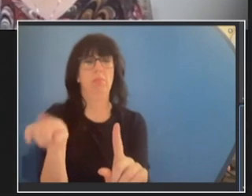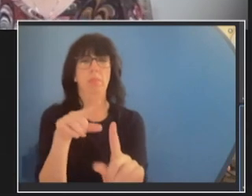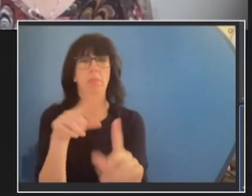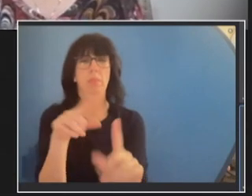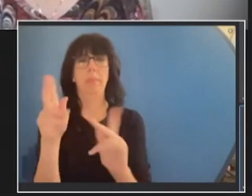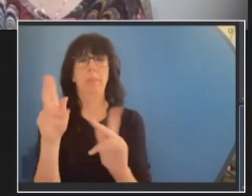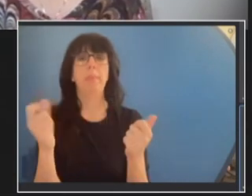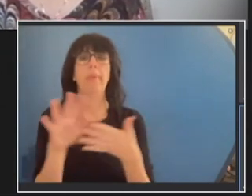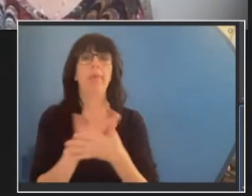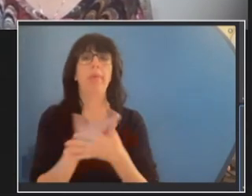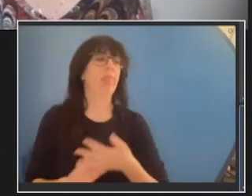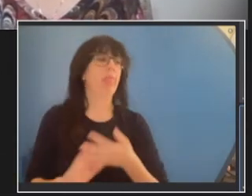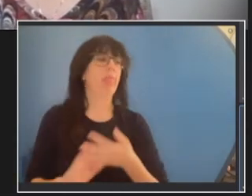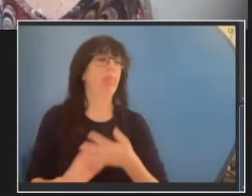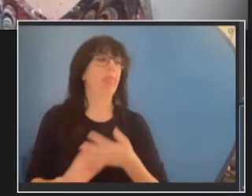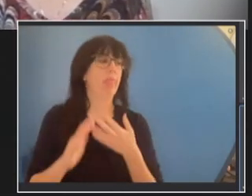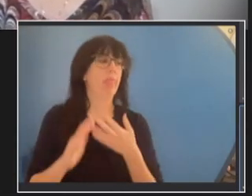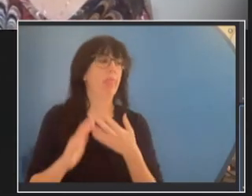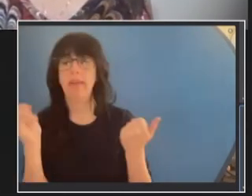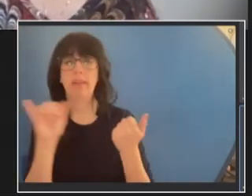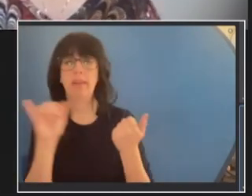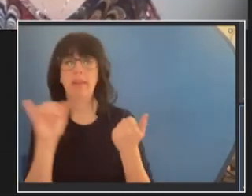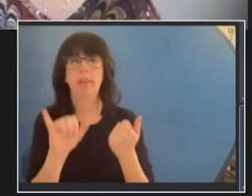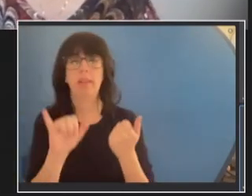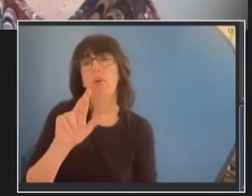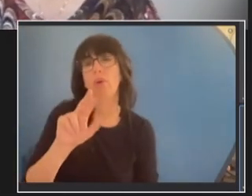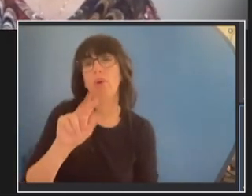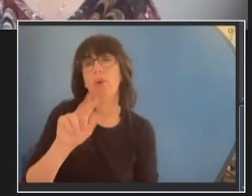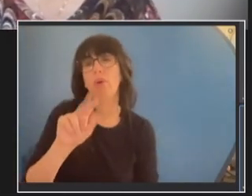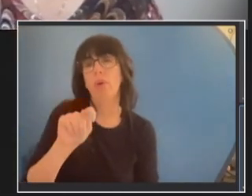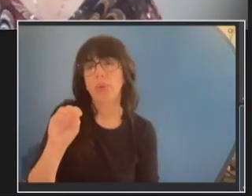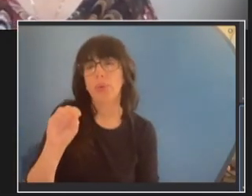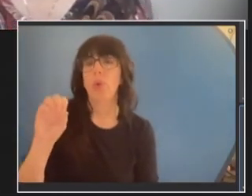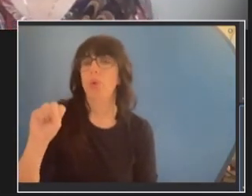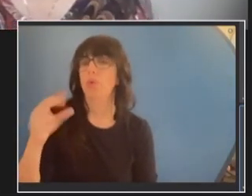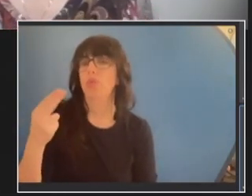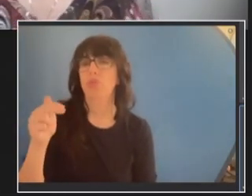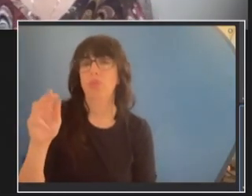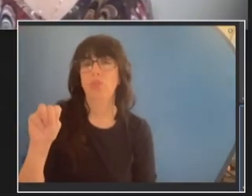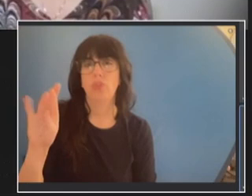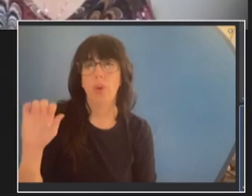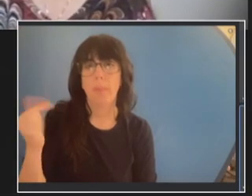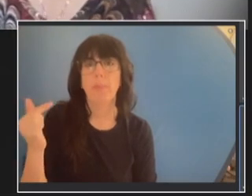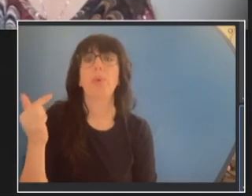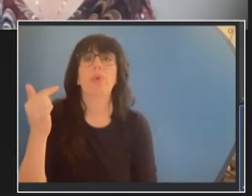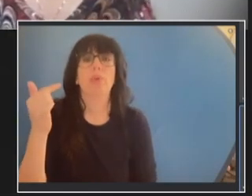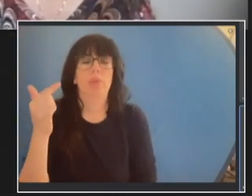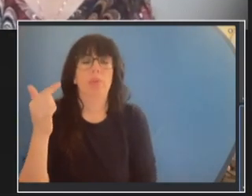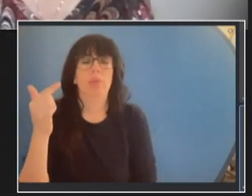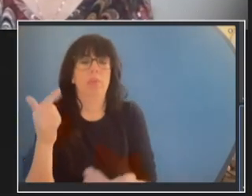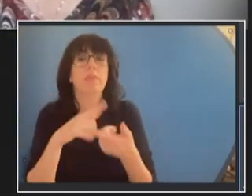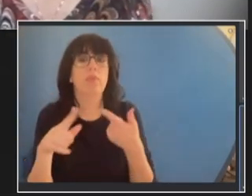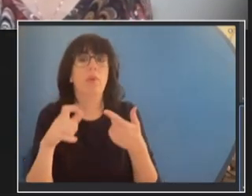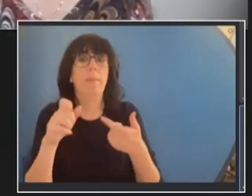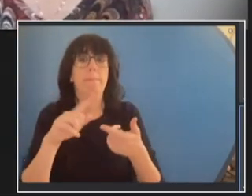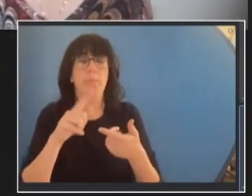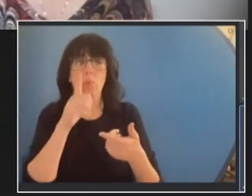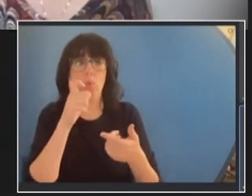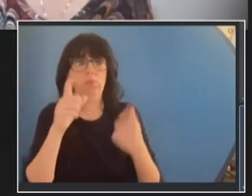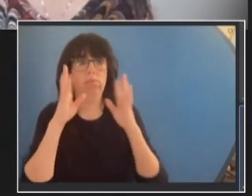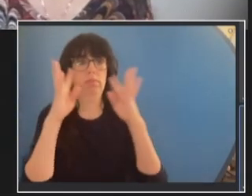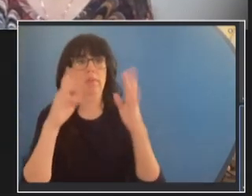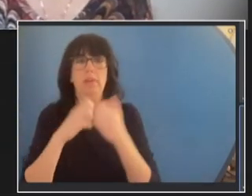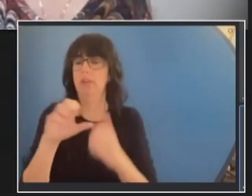obscurity. People like Arturo Schomburg, the man behind the Schomburg Center in New York, the